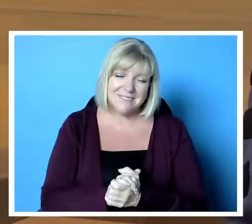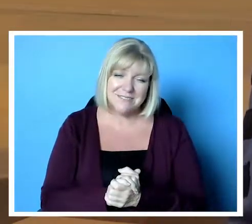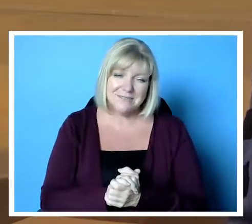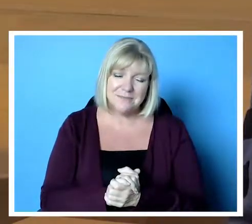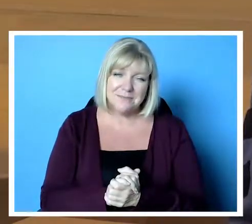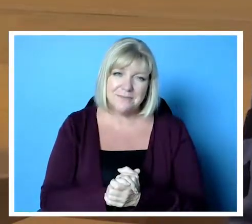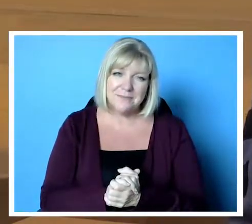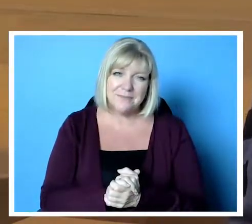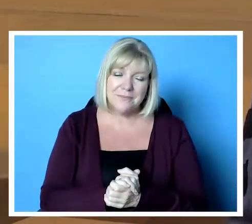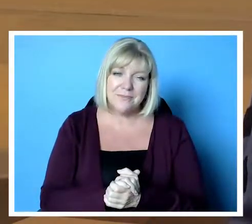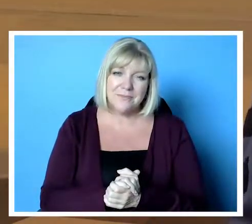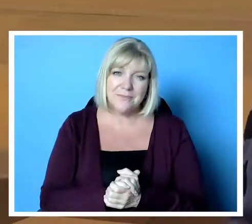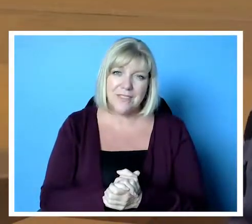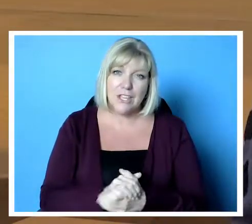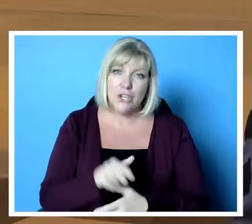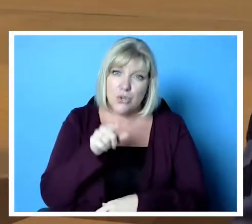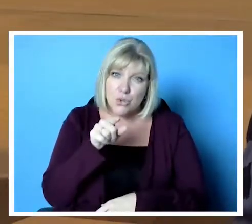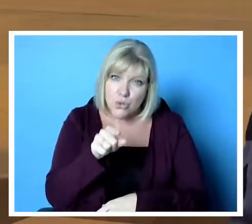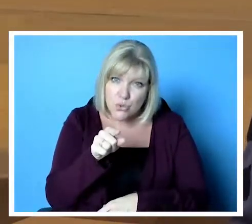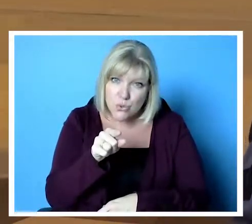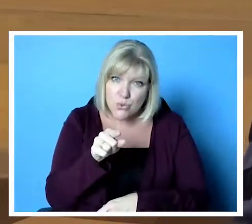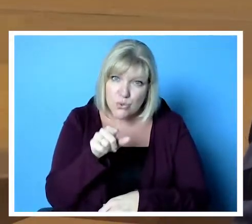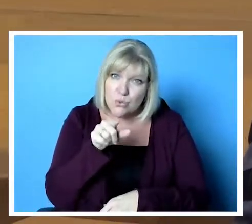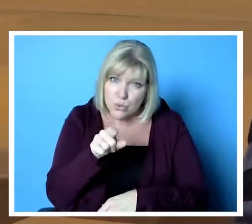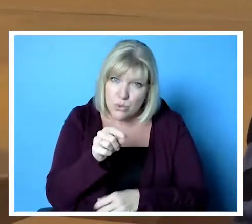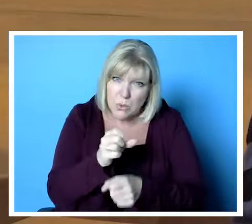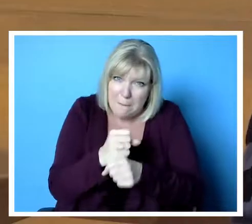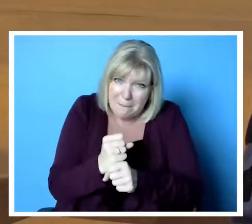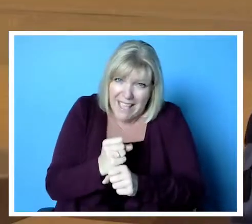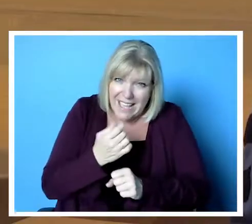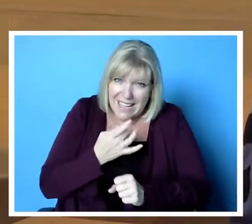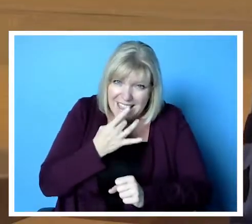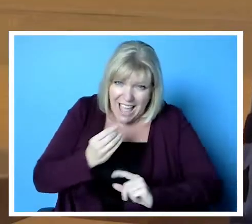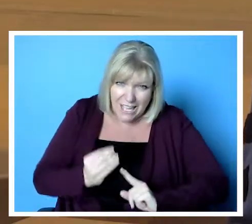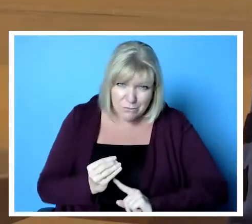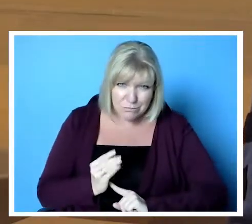You are not the one who has to create the light.